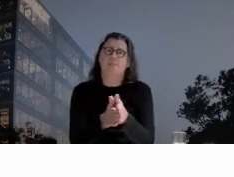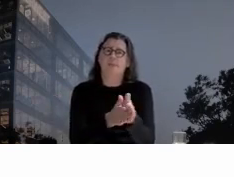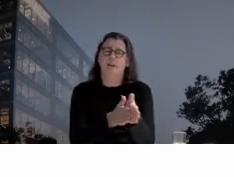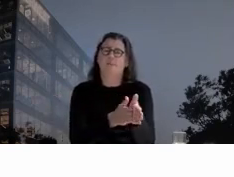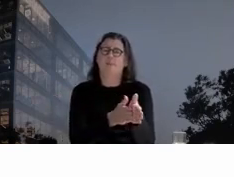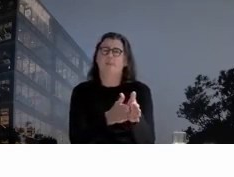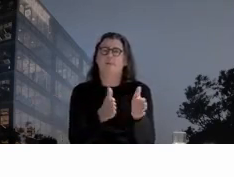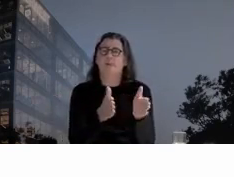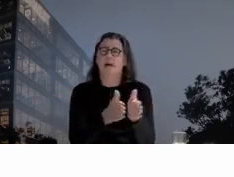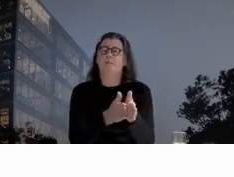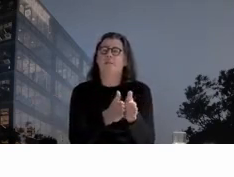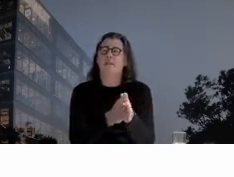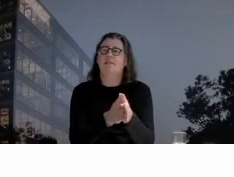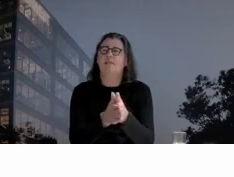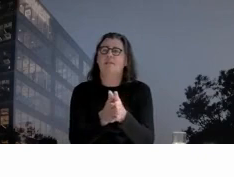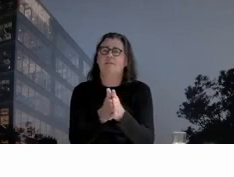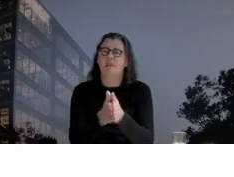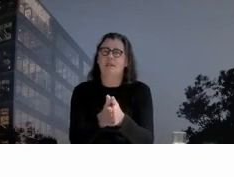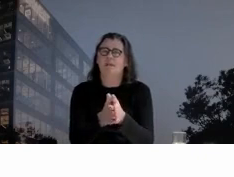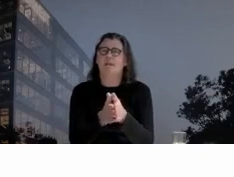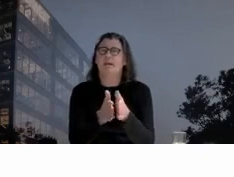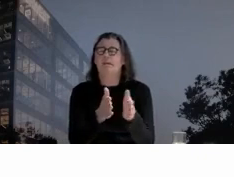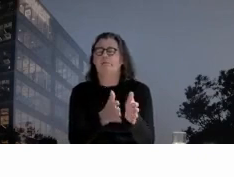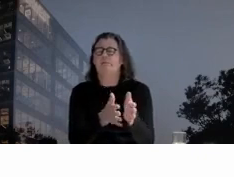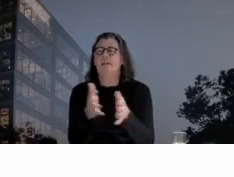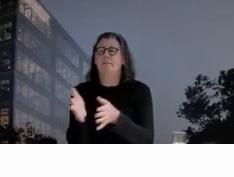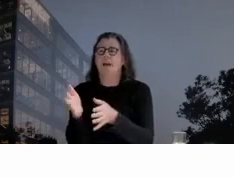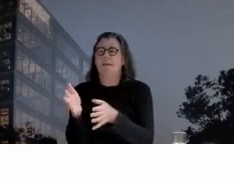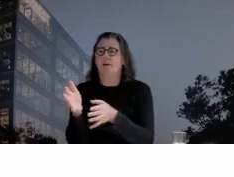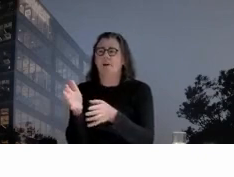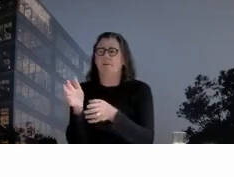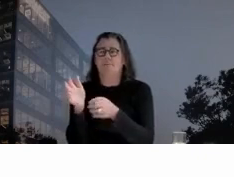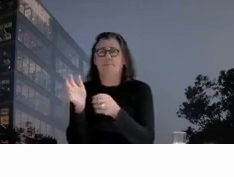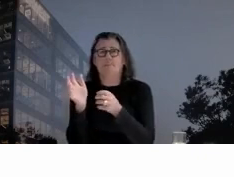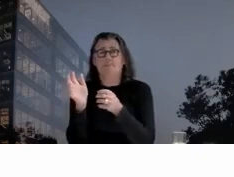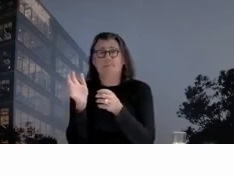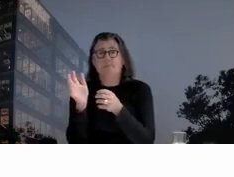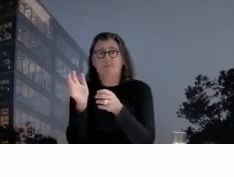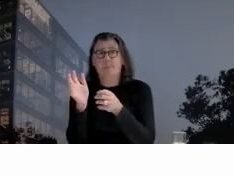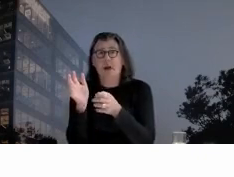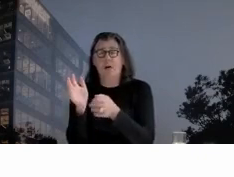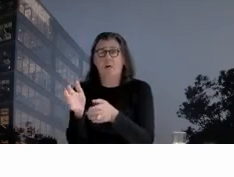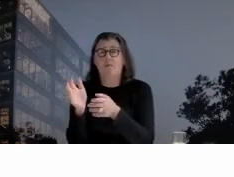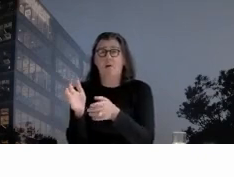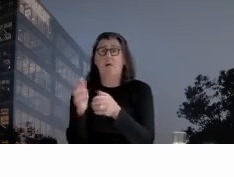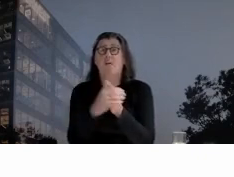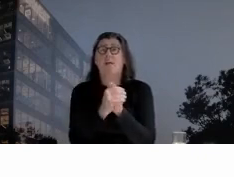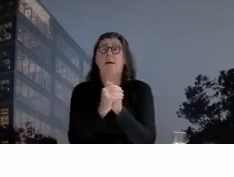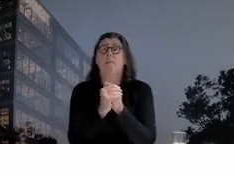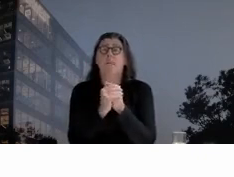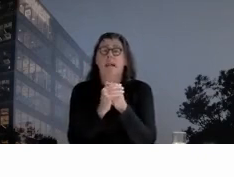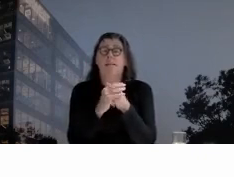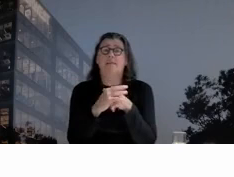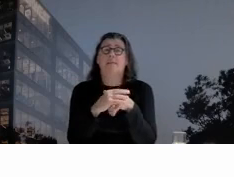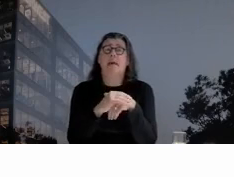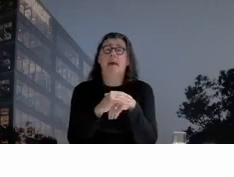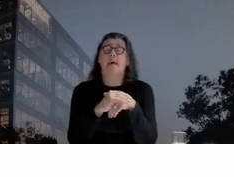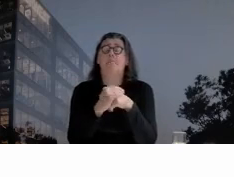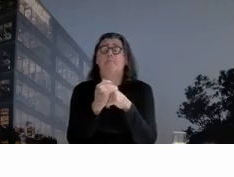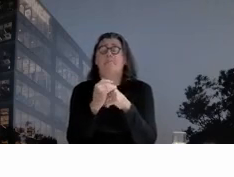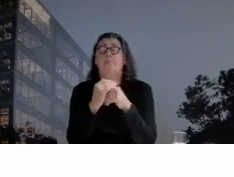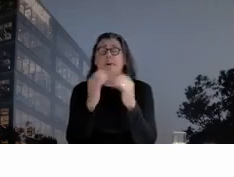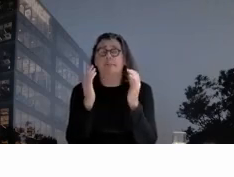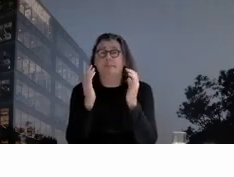built. Therefore, the carbon intensity of the grid has a real impact on our overall balance.